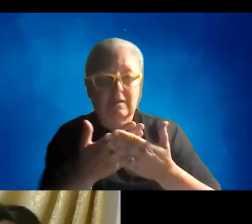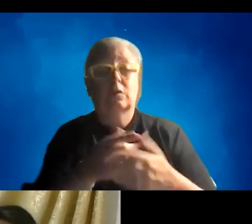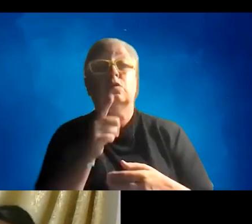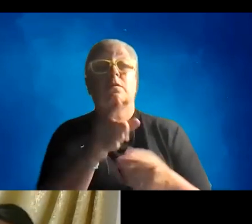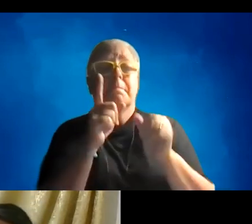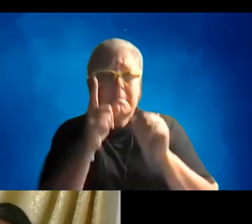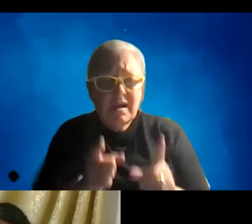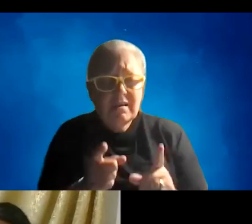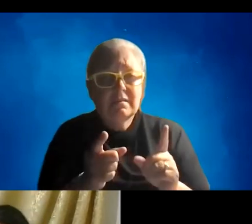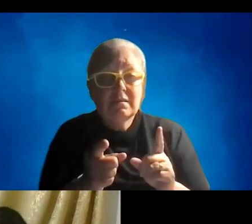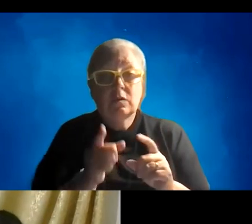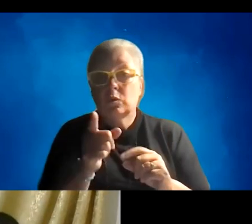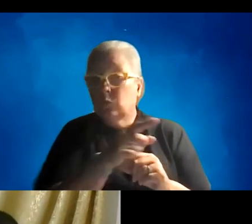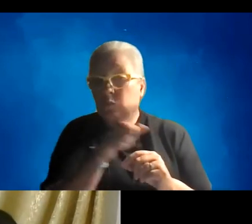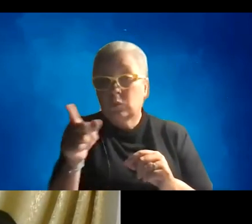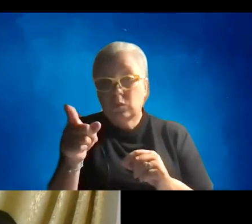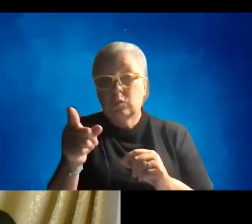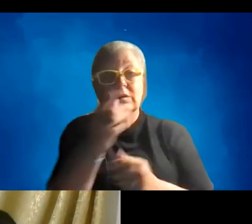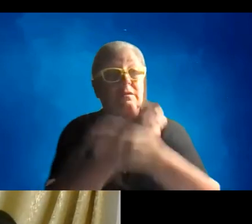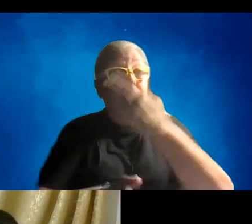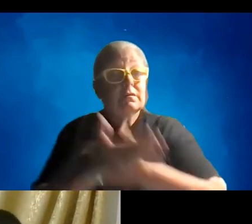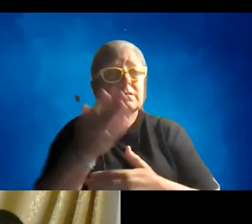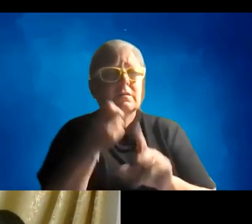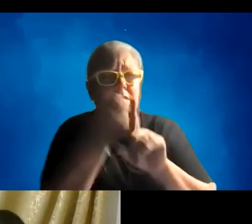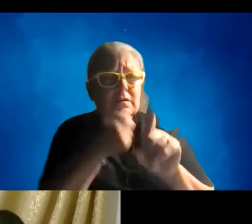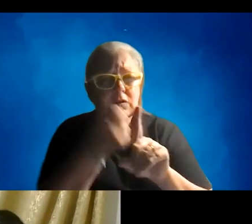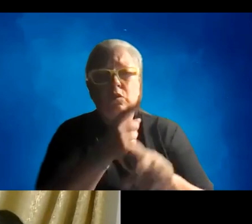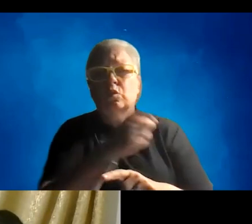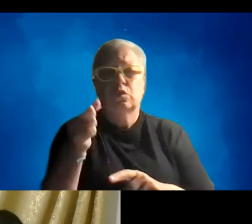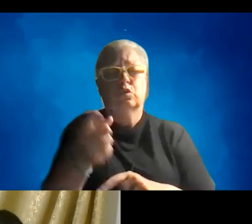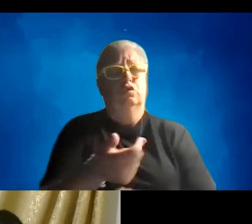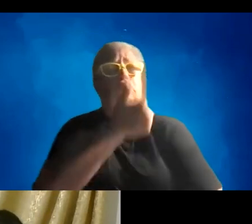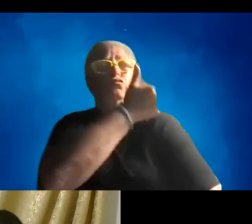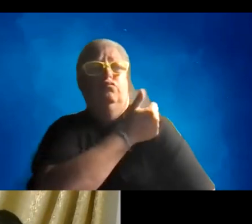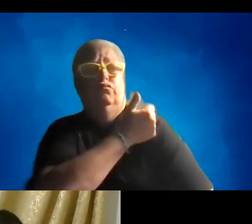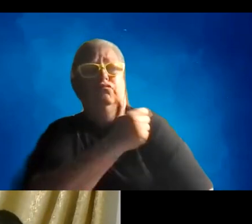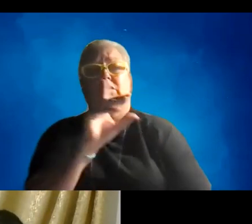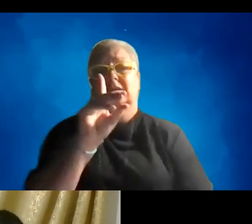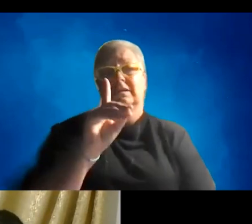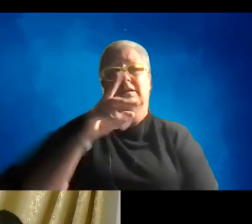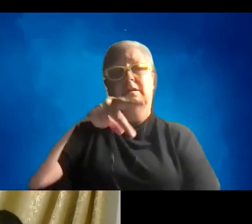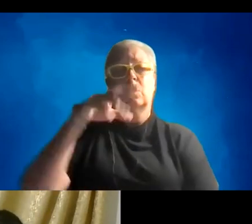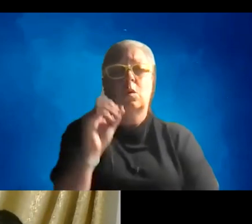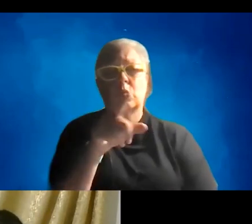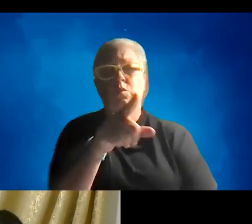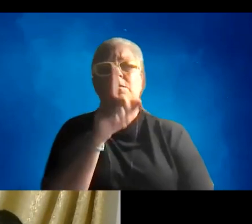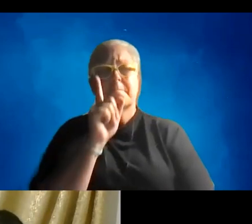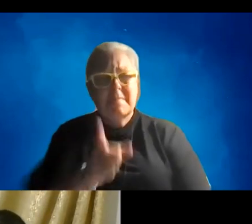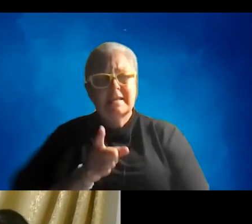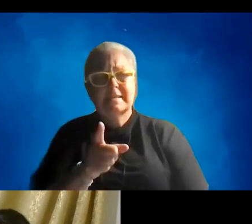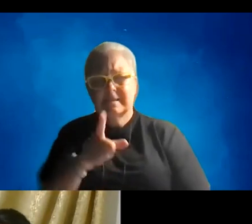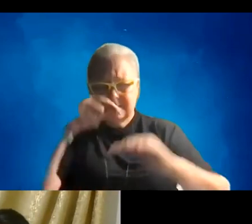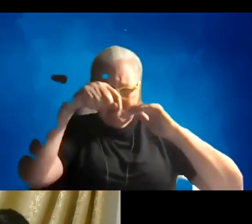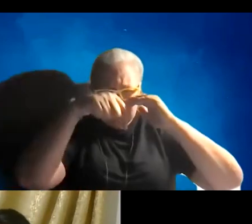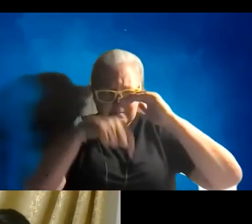as disability activists, as people running DPOs, you have to drill down and be skeptical when